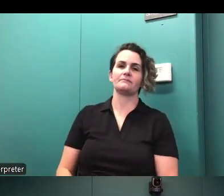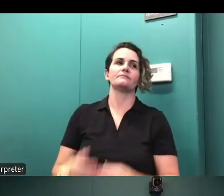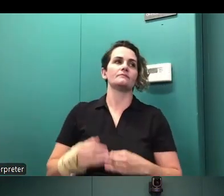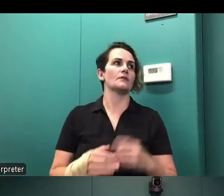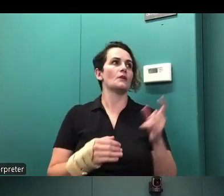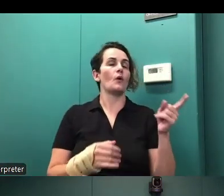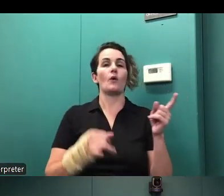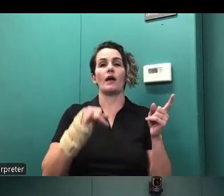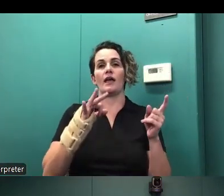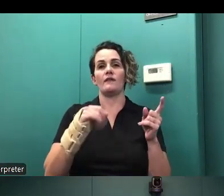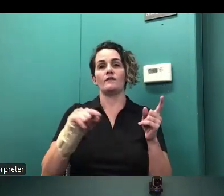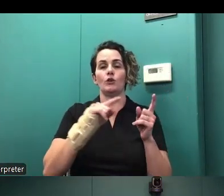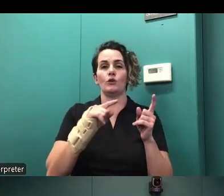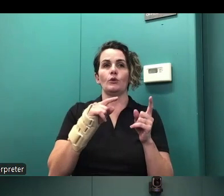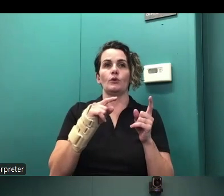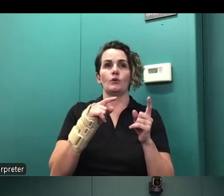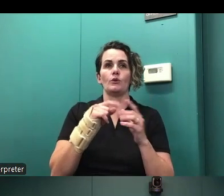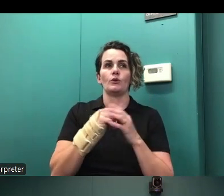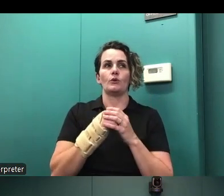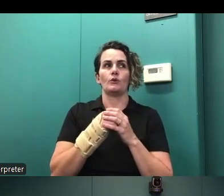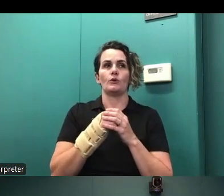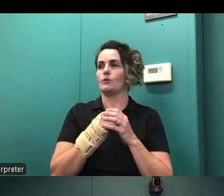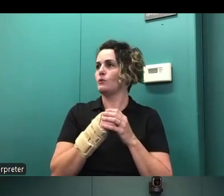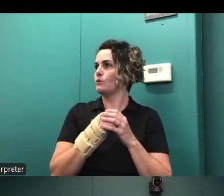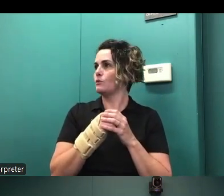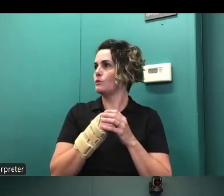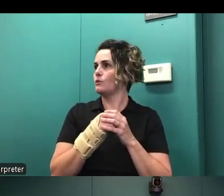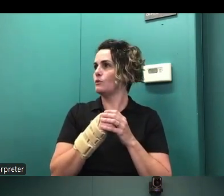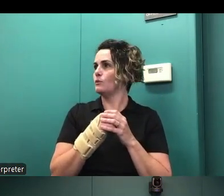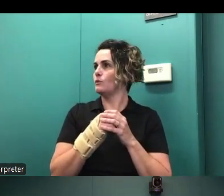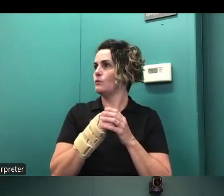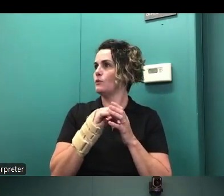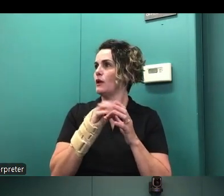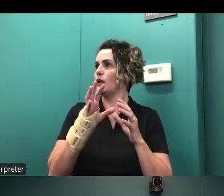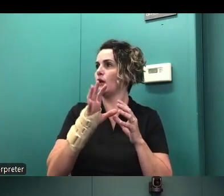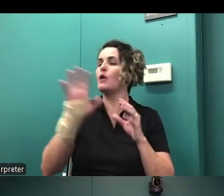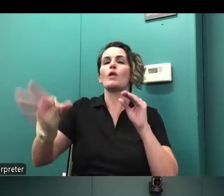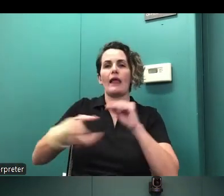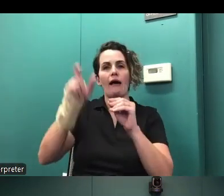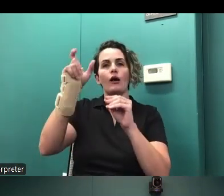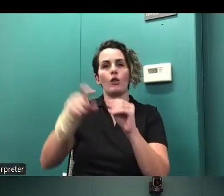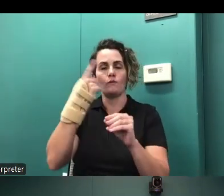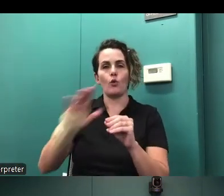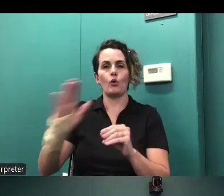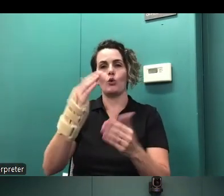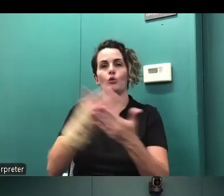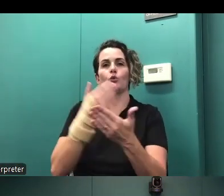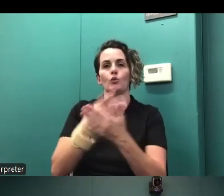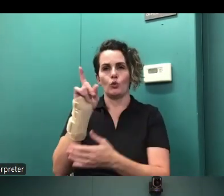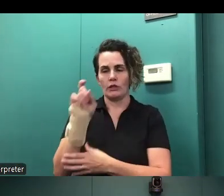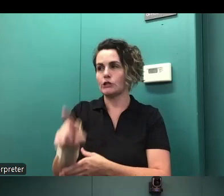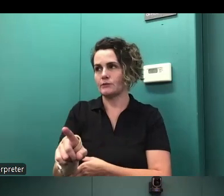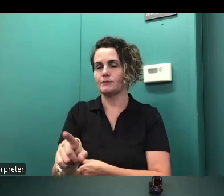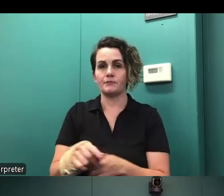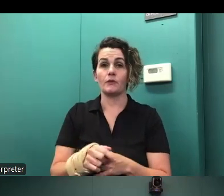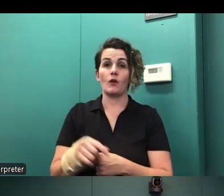question category, but it'll add a column for your new question. Okay. And then the other thing I wanted to tell you is wait, there's more. Do you guys know